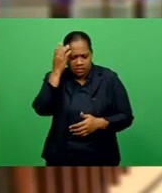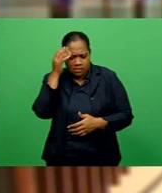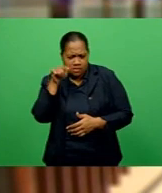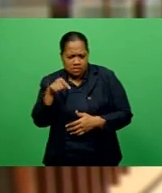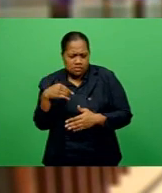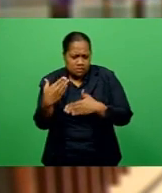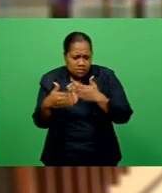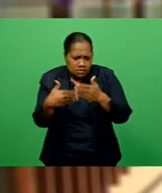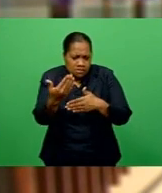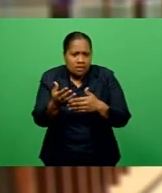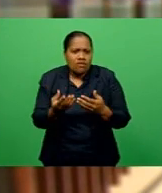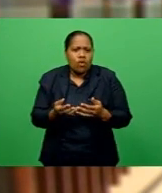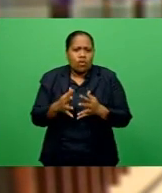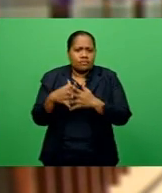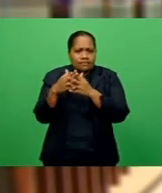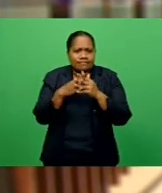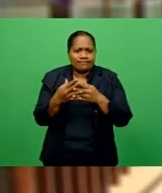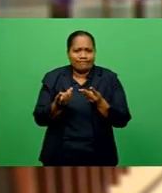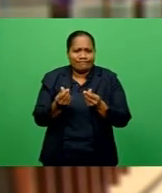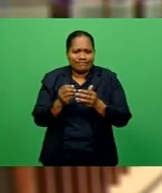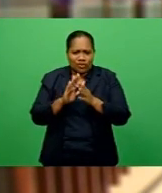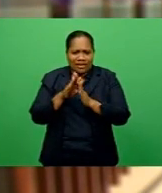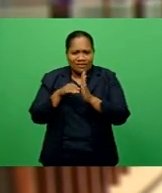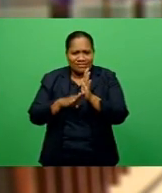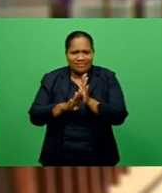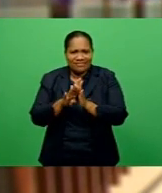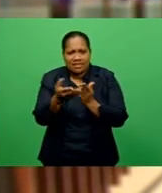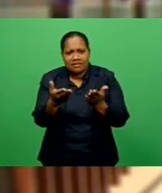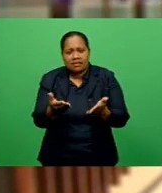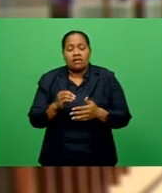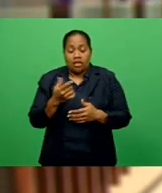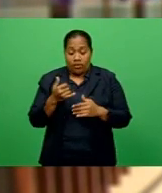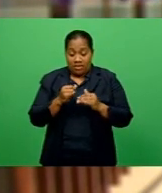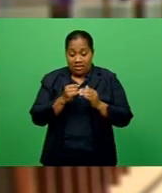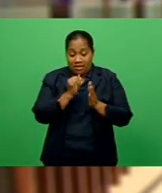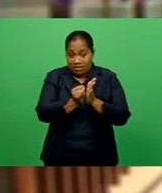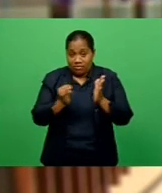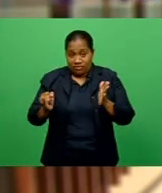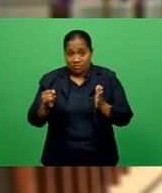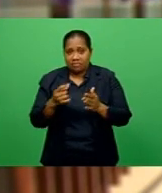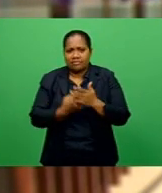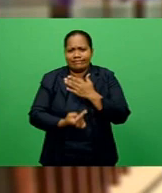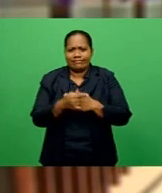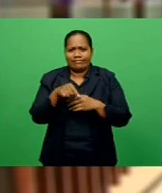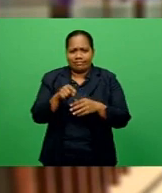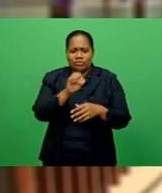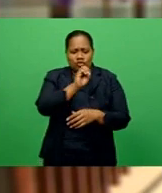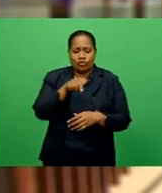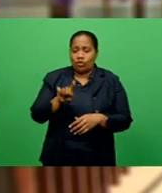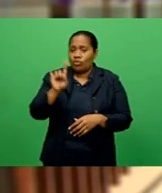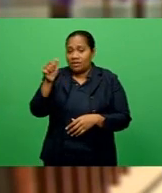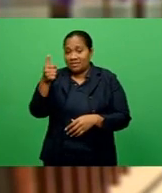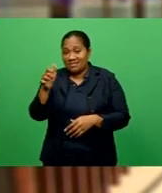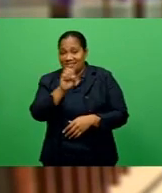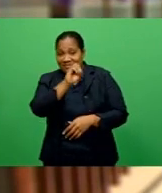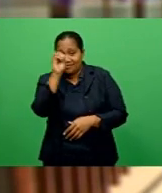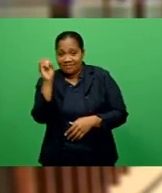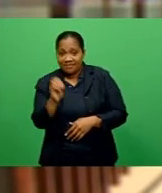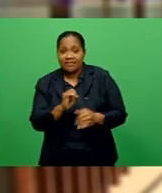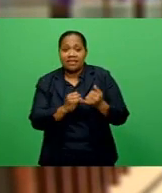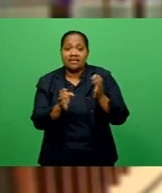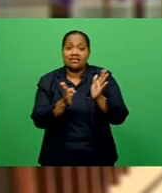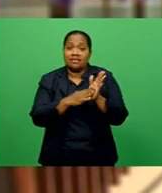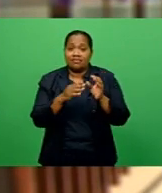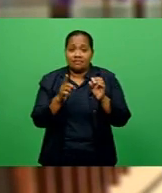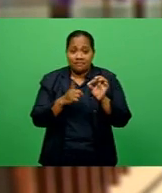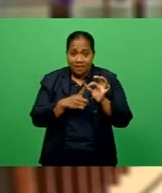timing of more US economic stimulus. The Dow Jones Industrial Average rose 0.16%, whereas the S&P 500